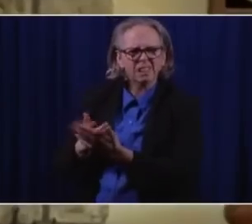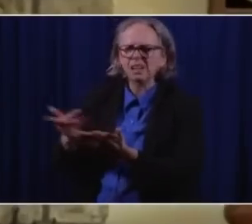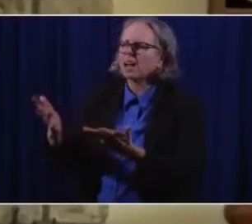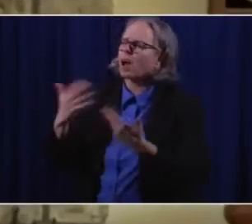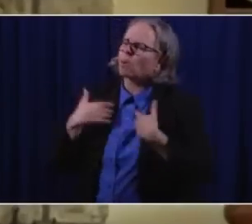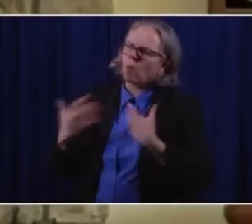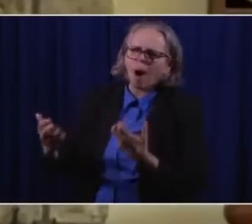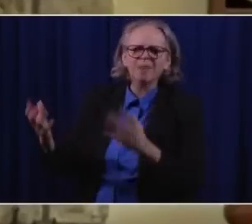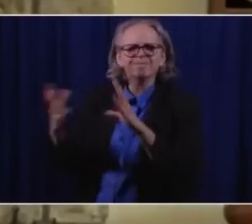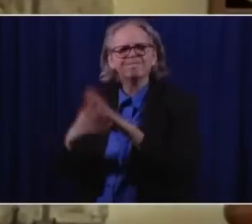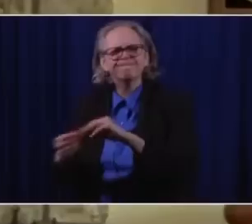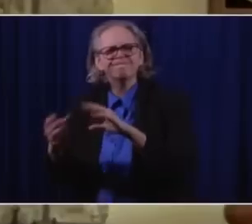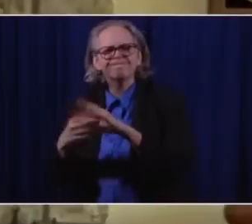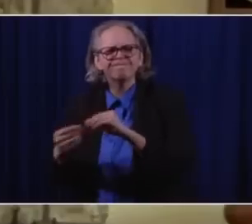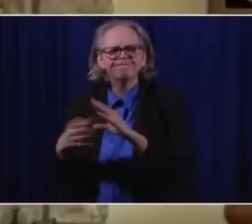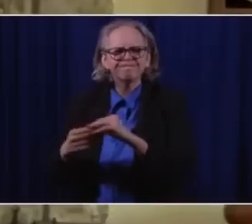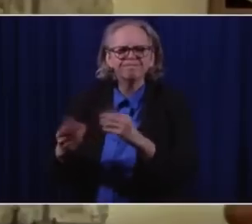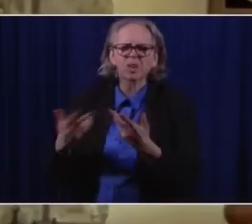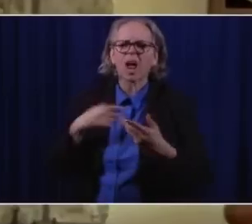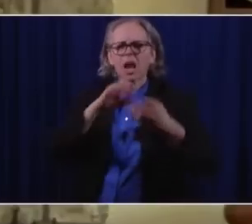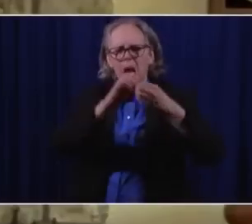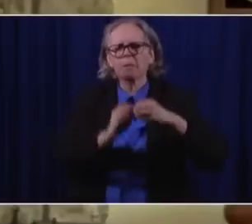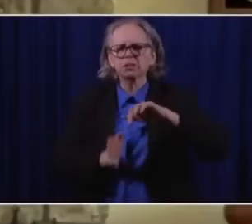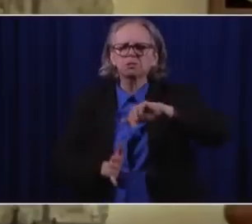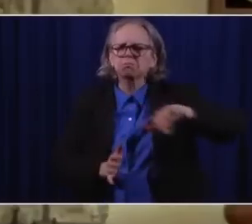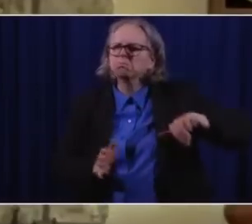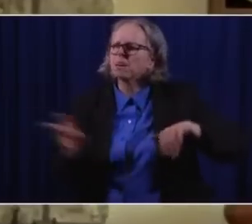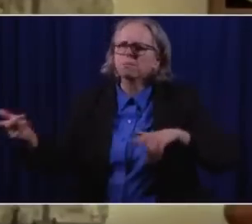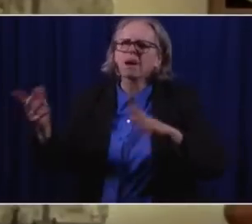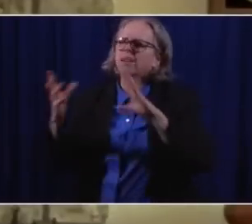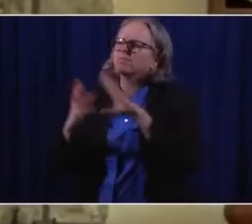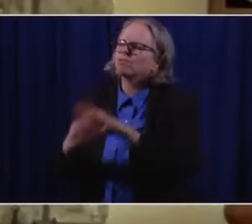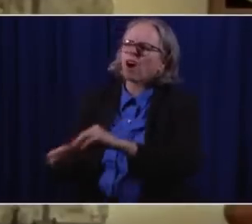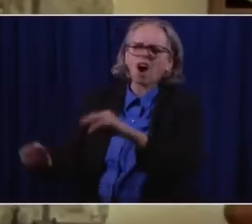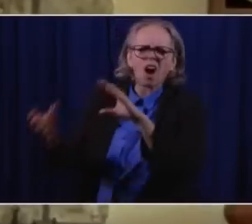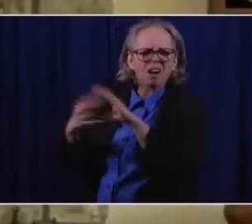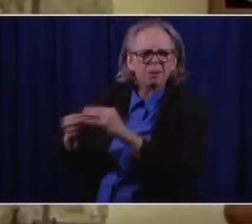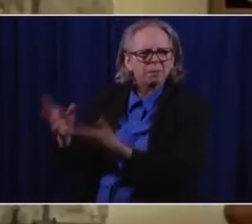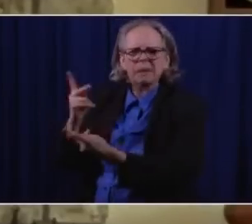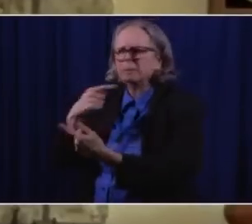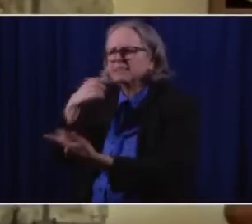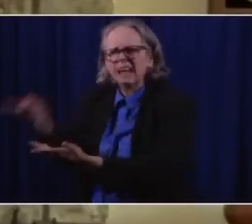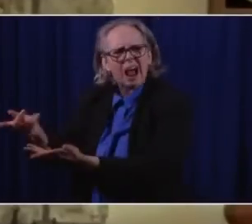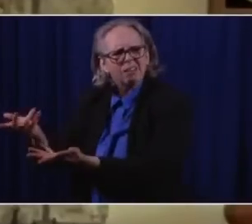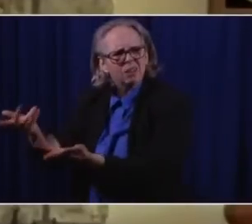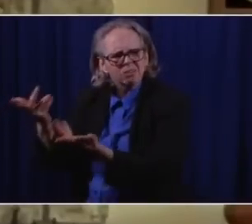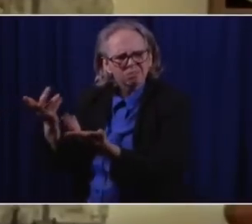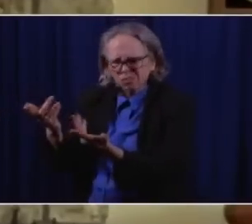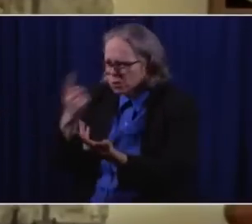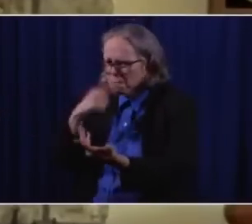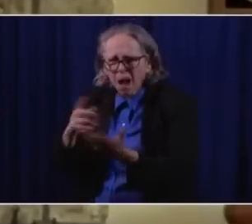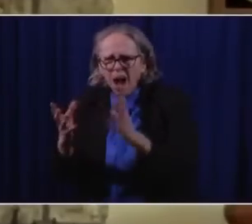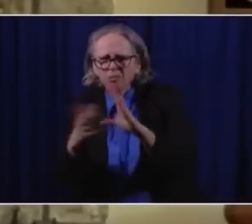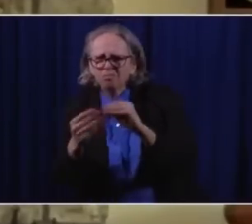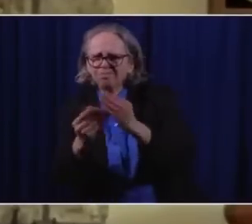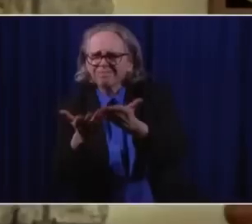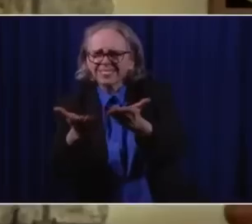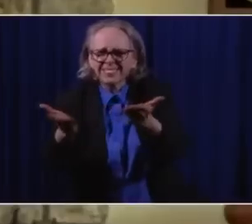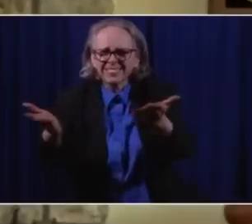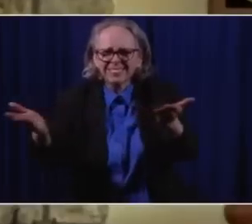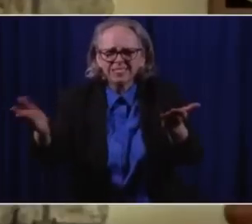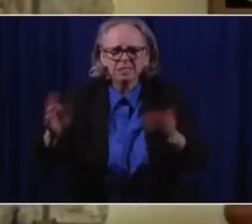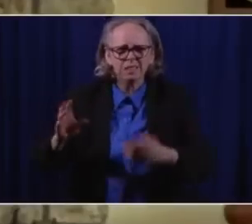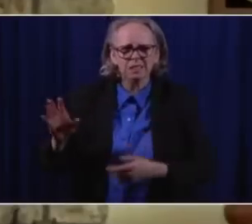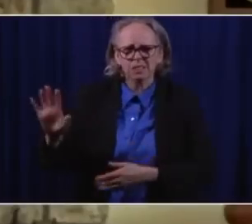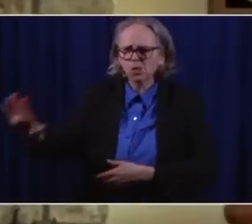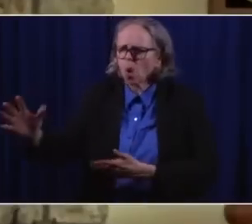I talk about numbers and Erin, it just, what matters is people. And maybe just tell us kind of from your perspective